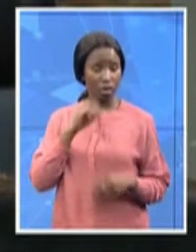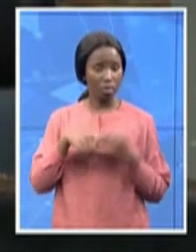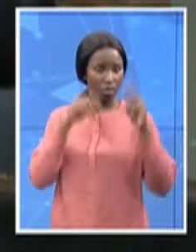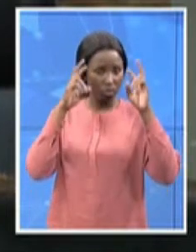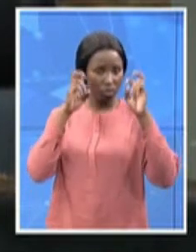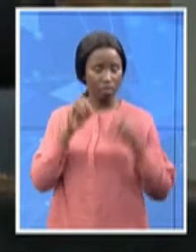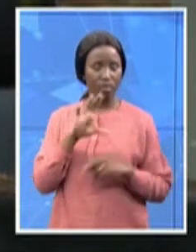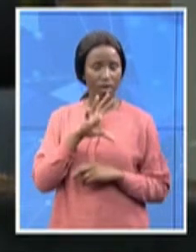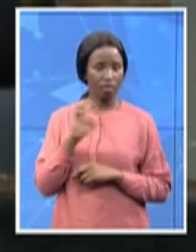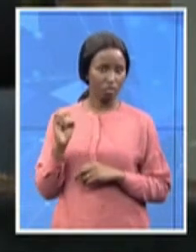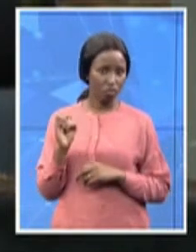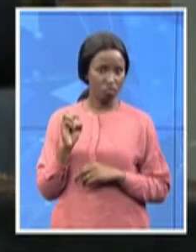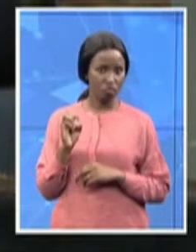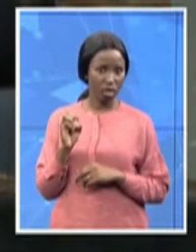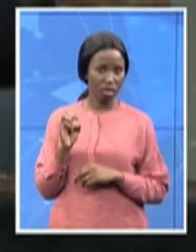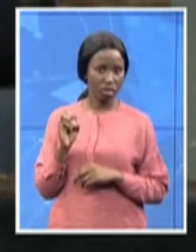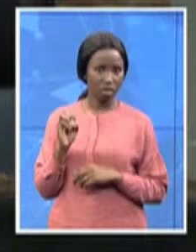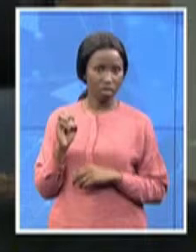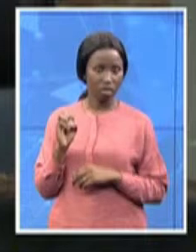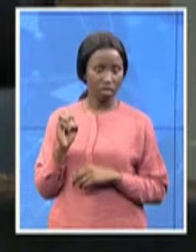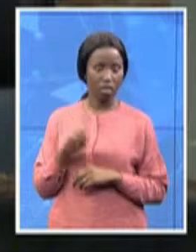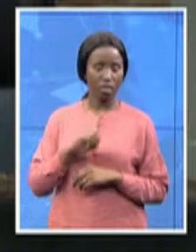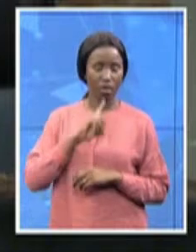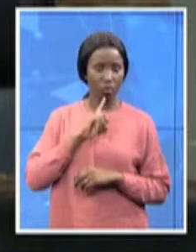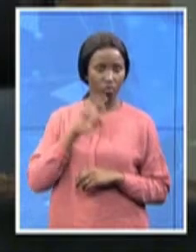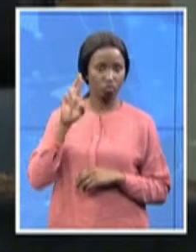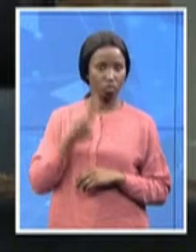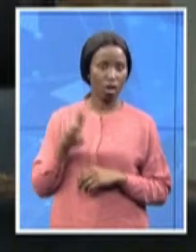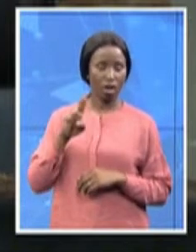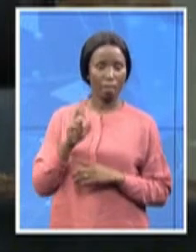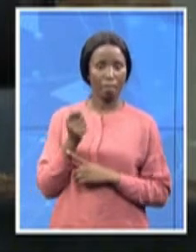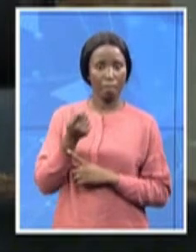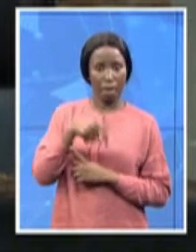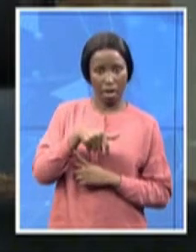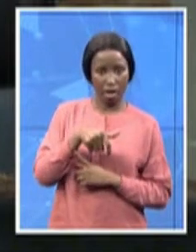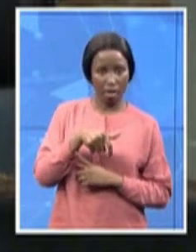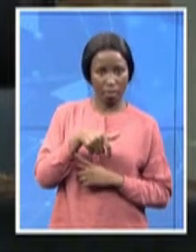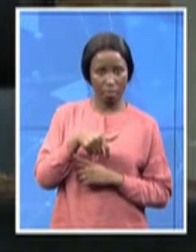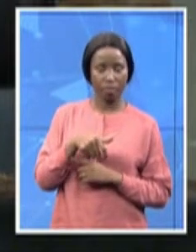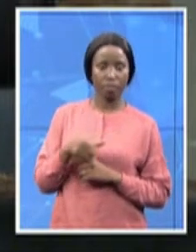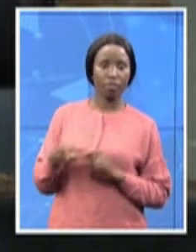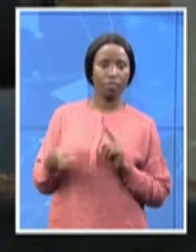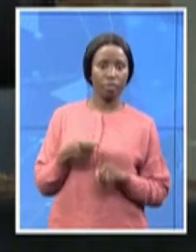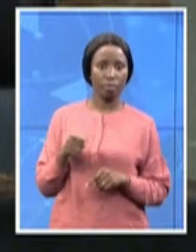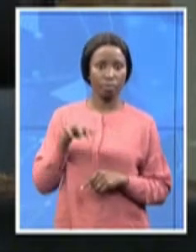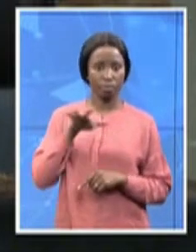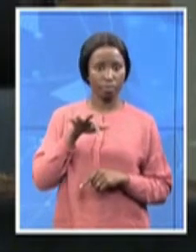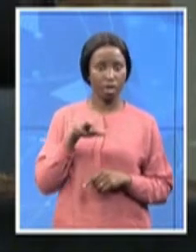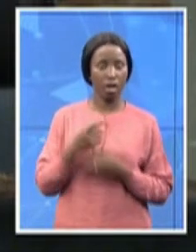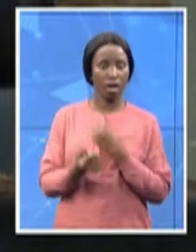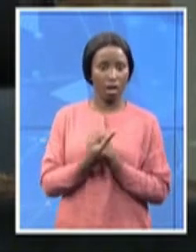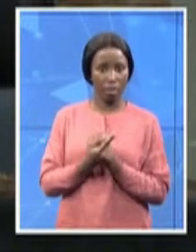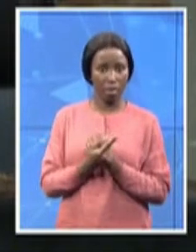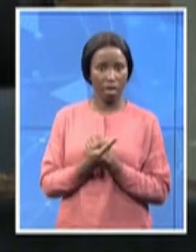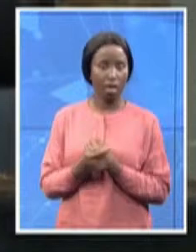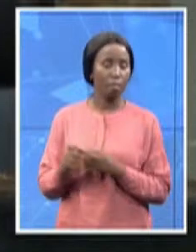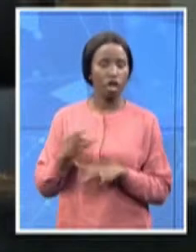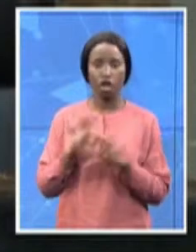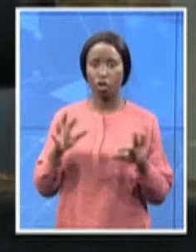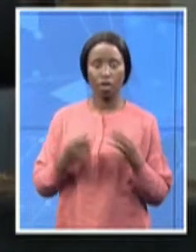500,000 payment passing through several intermediaries instead of a straightforward donation to the CR17